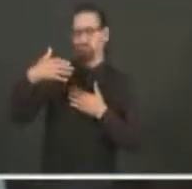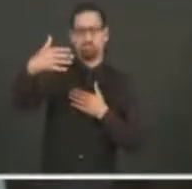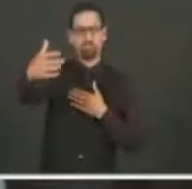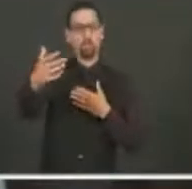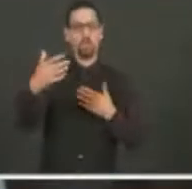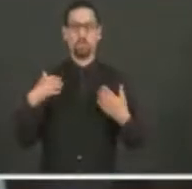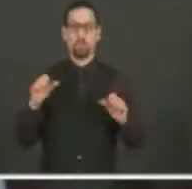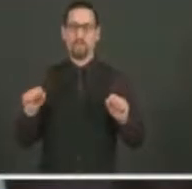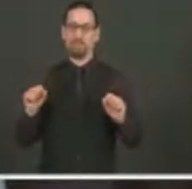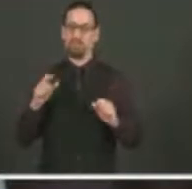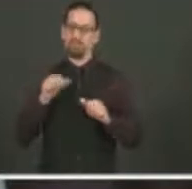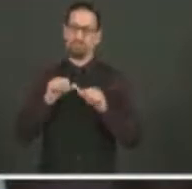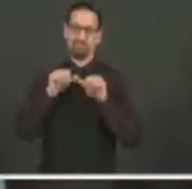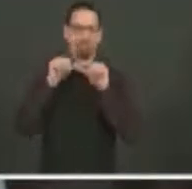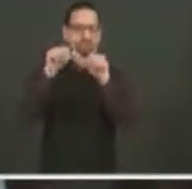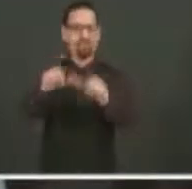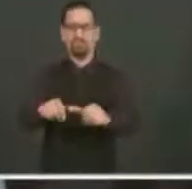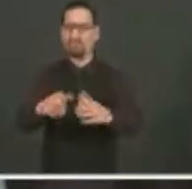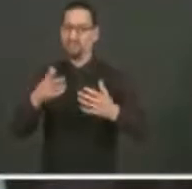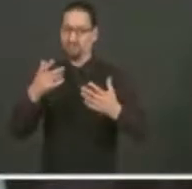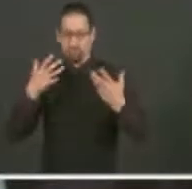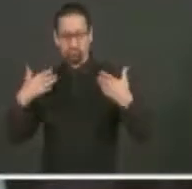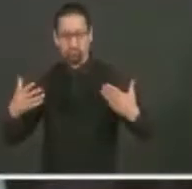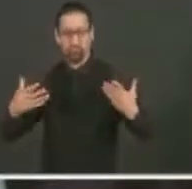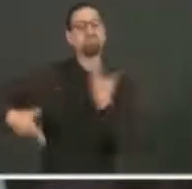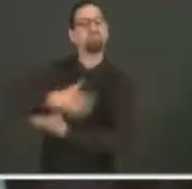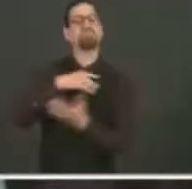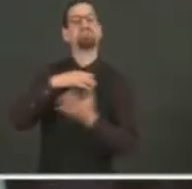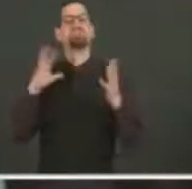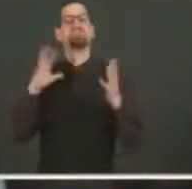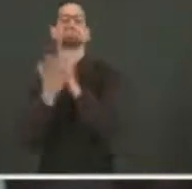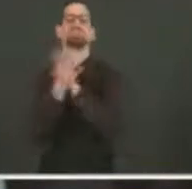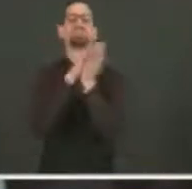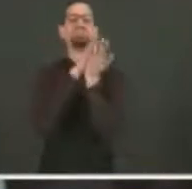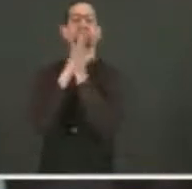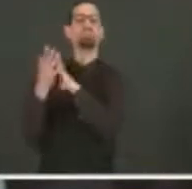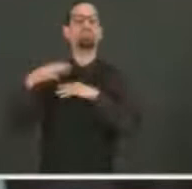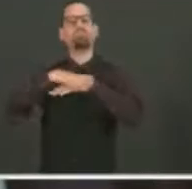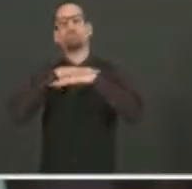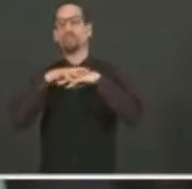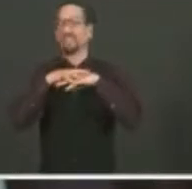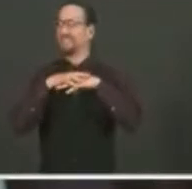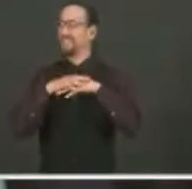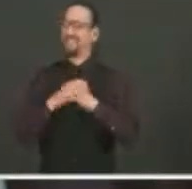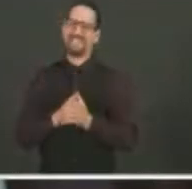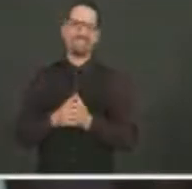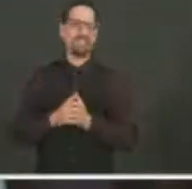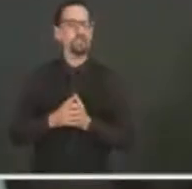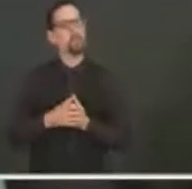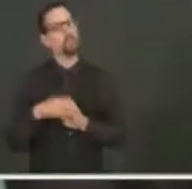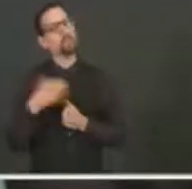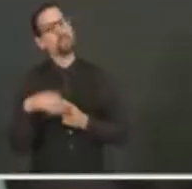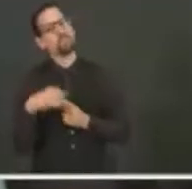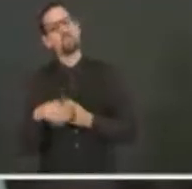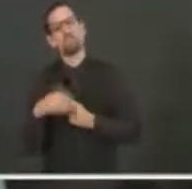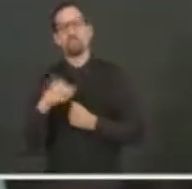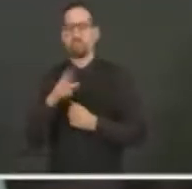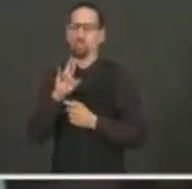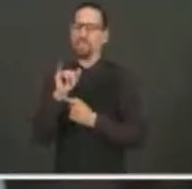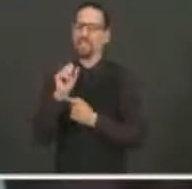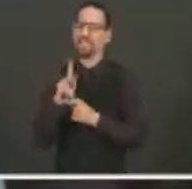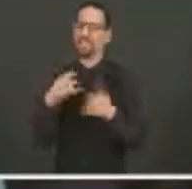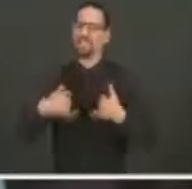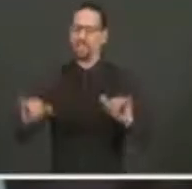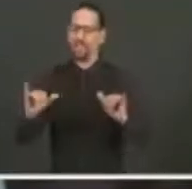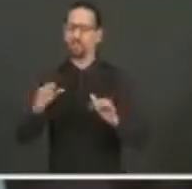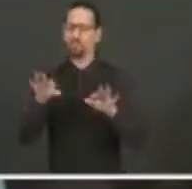place to be. Being next to people for more than 10 minutes is a bad place to be. So just